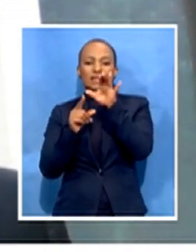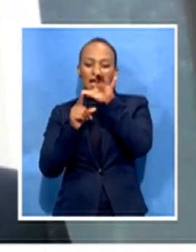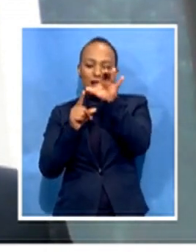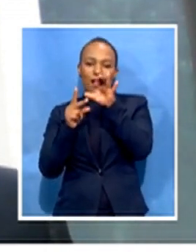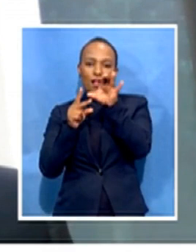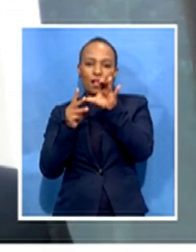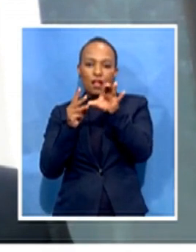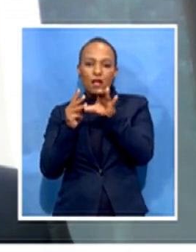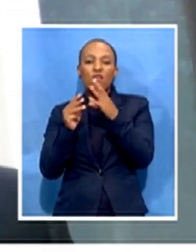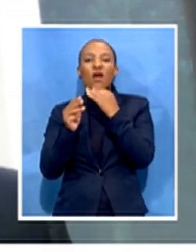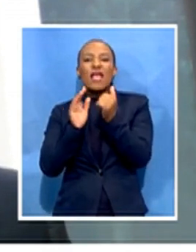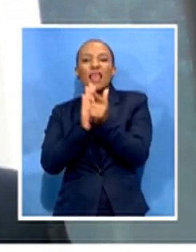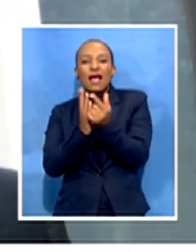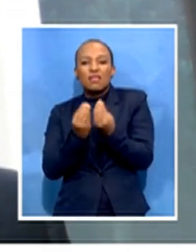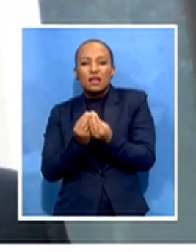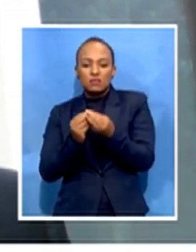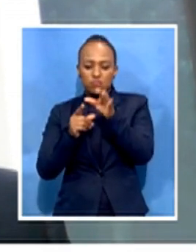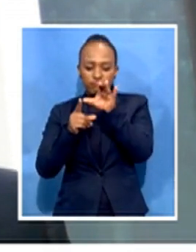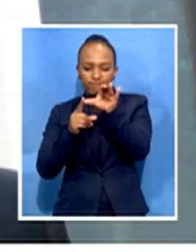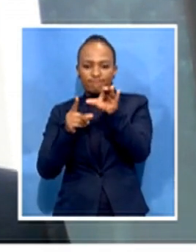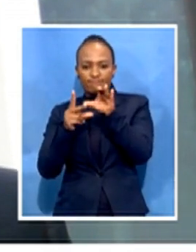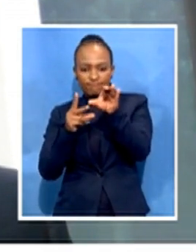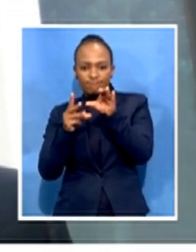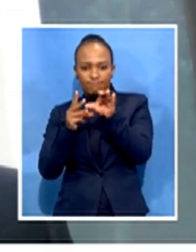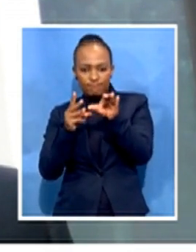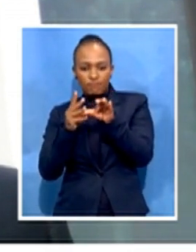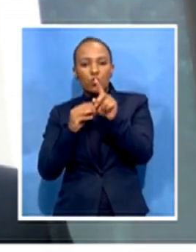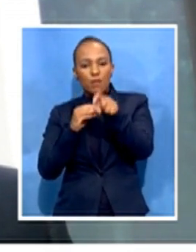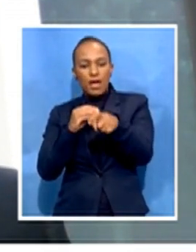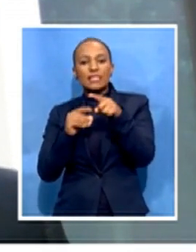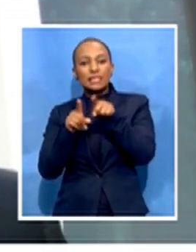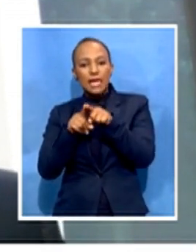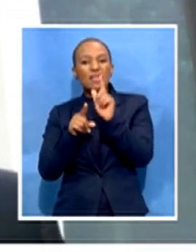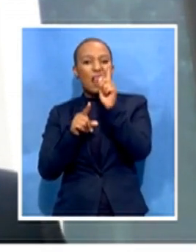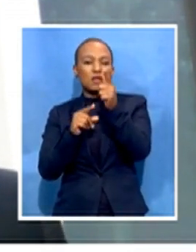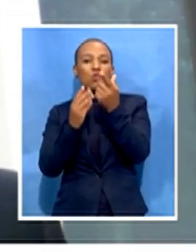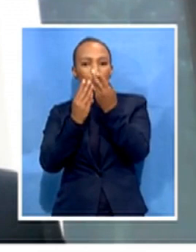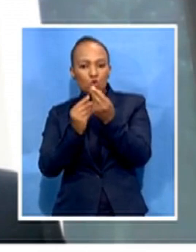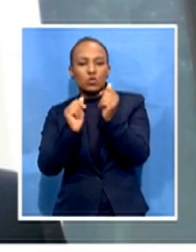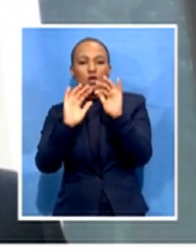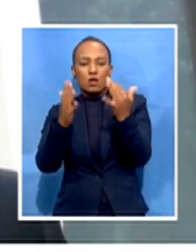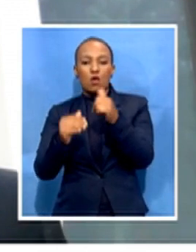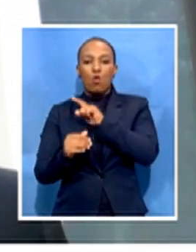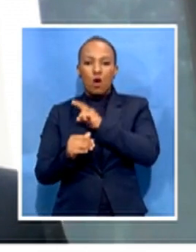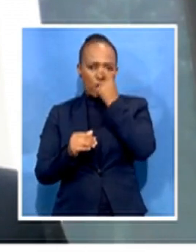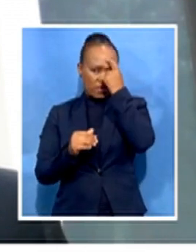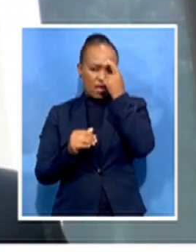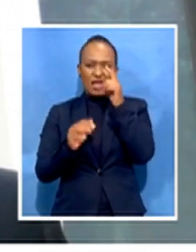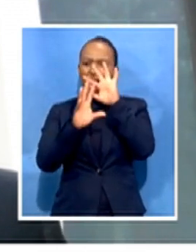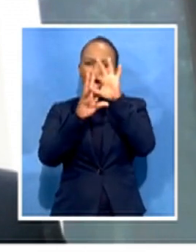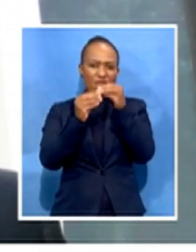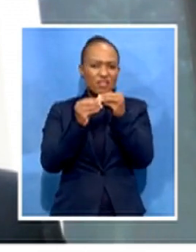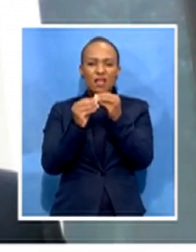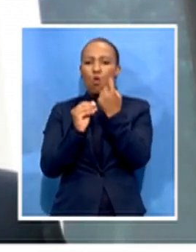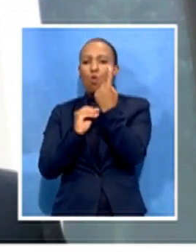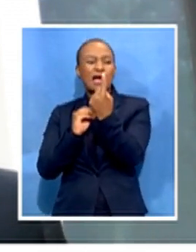some of the specificity in solutions often get lost, because we think there's a one size fit all. And of course, these issues are very